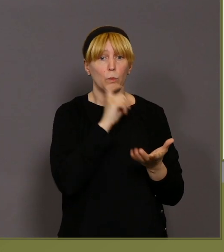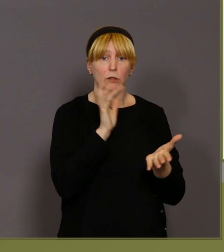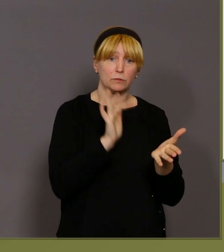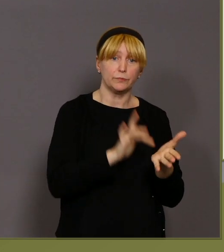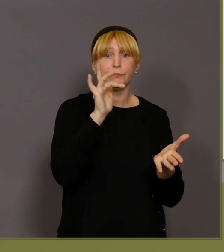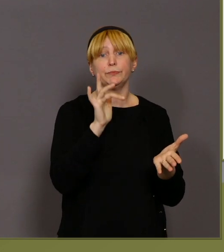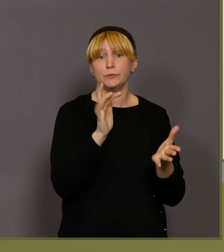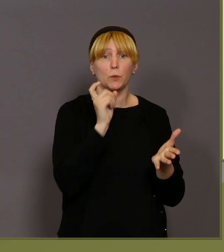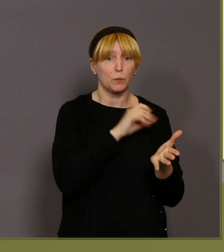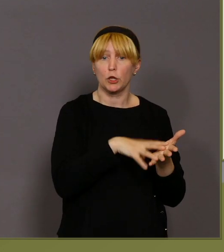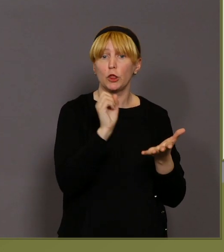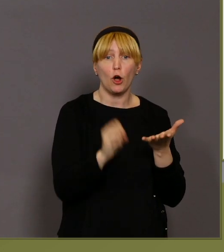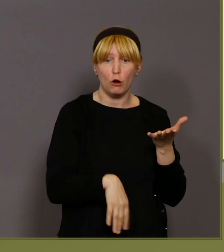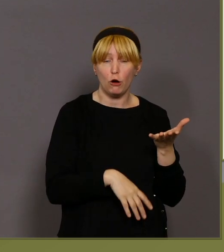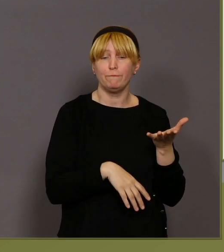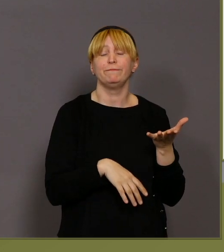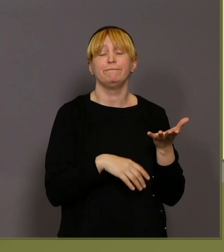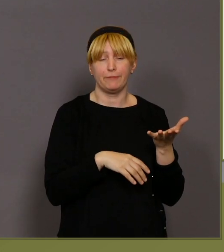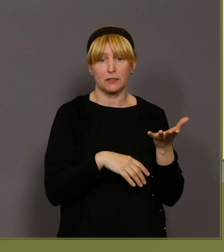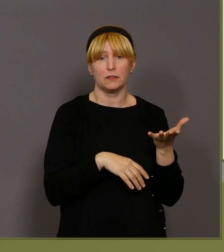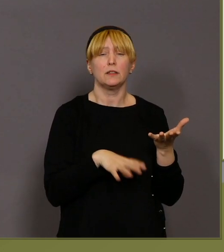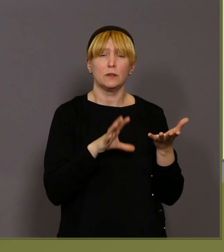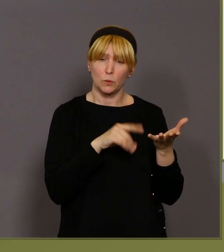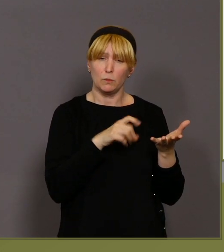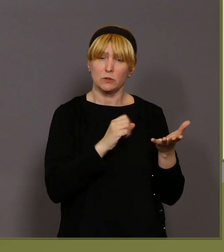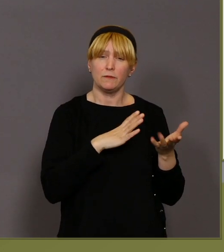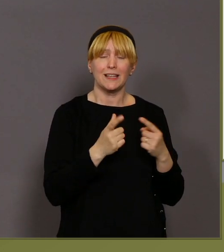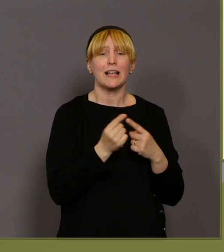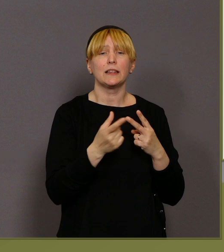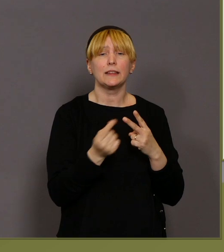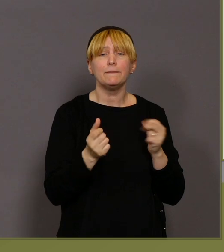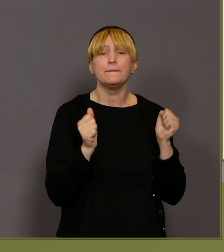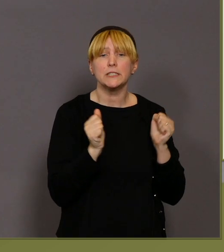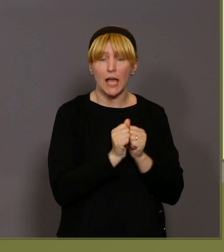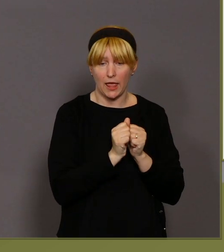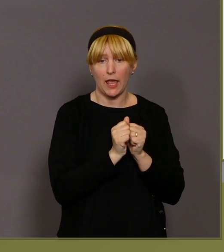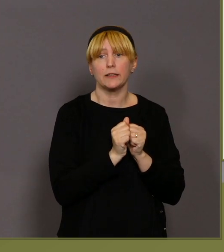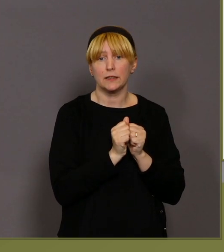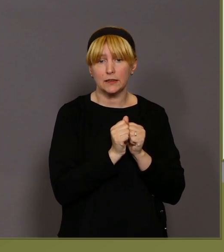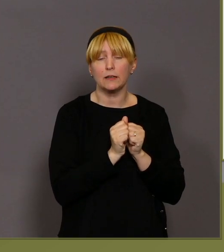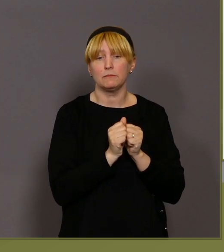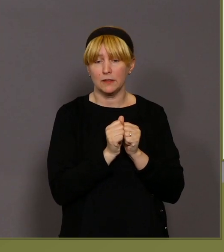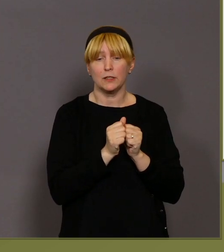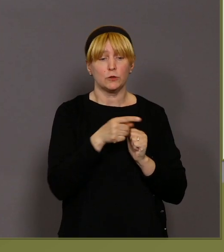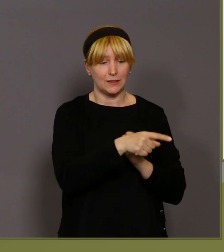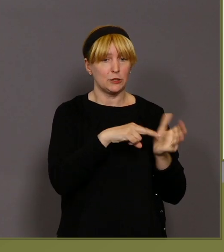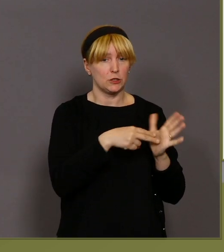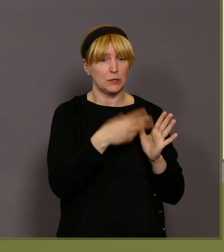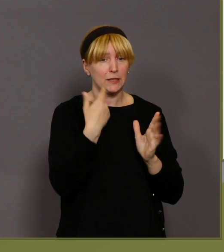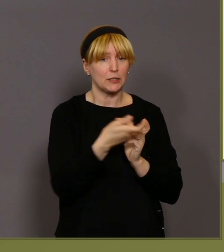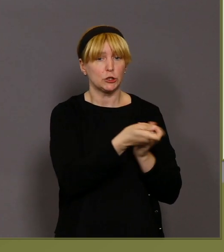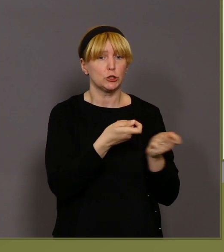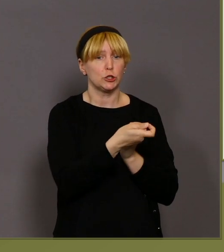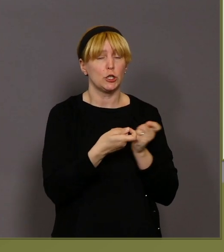off. So there must be a way that the whole system can be controlled and